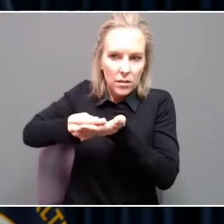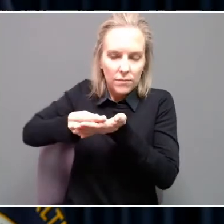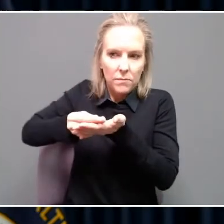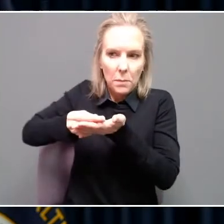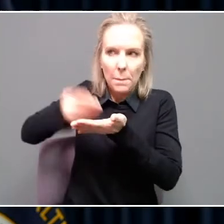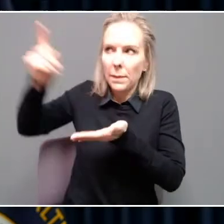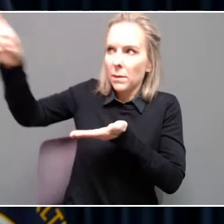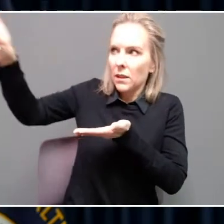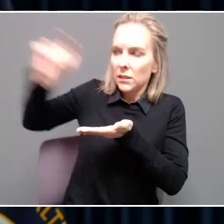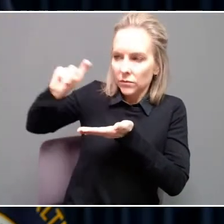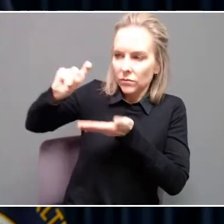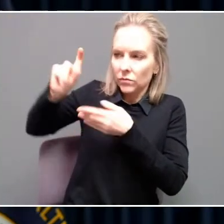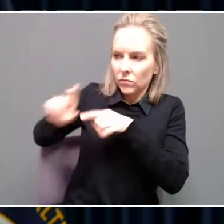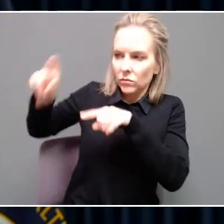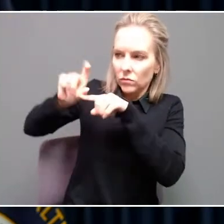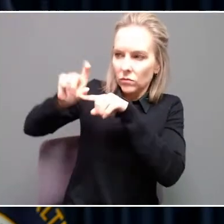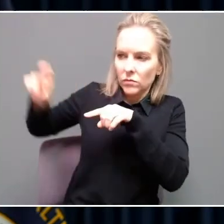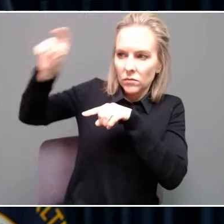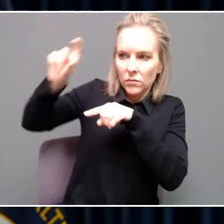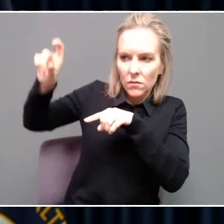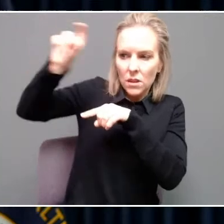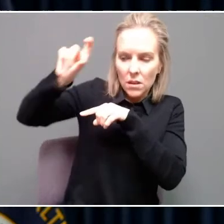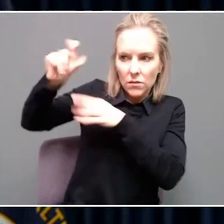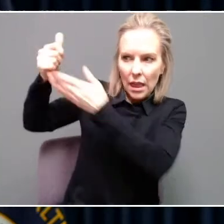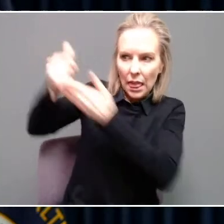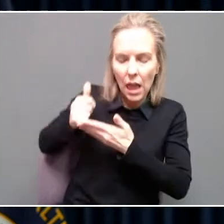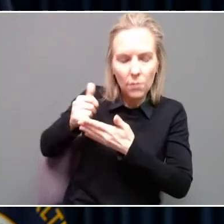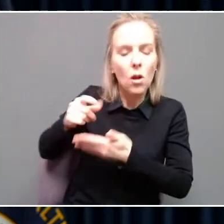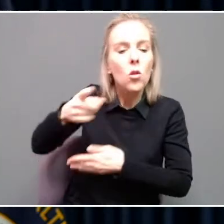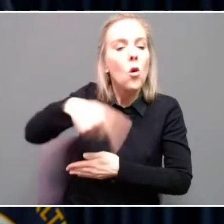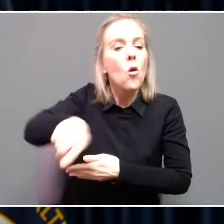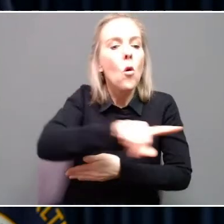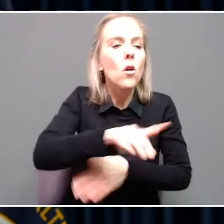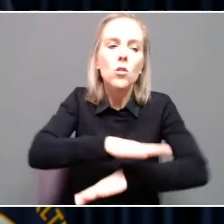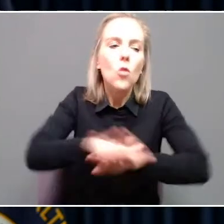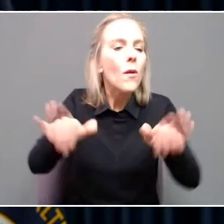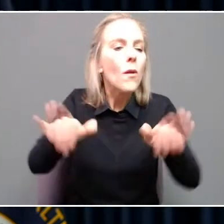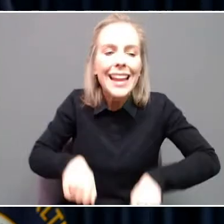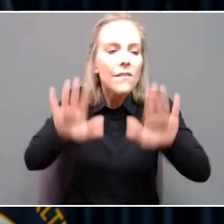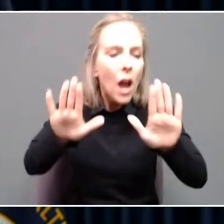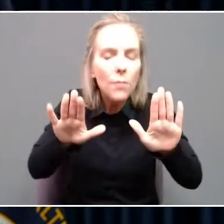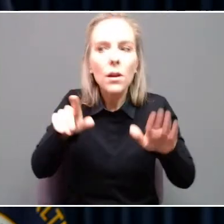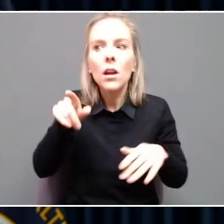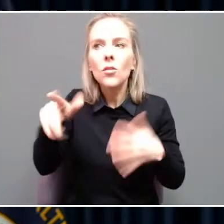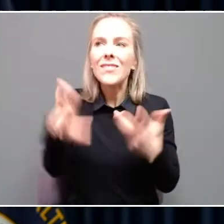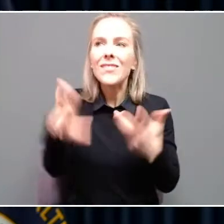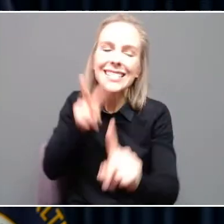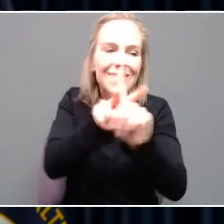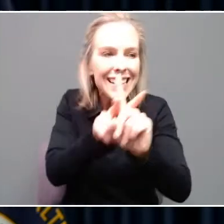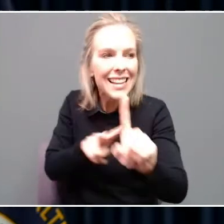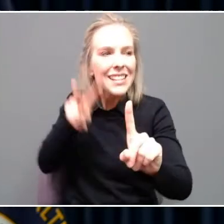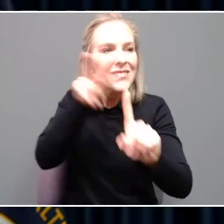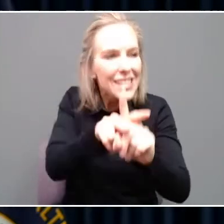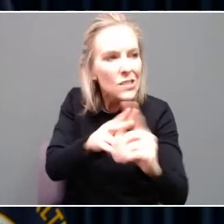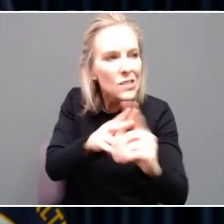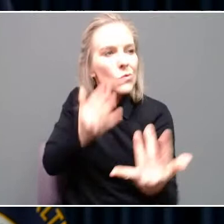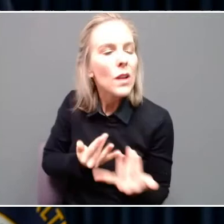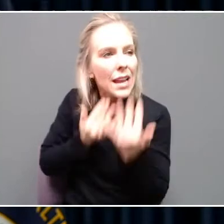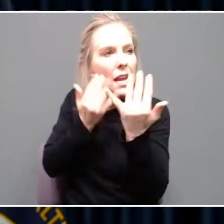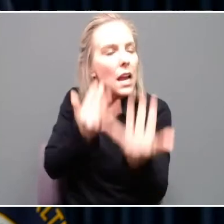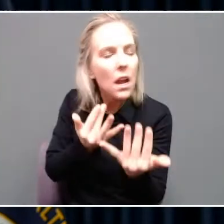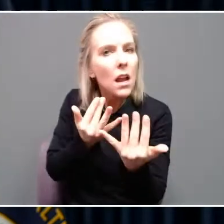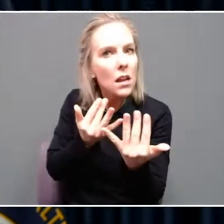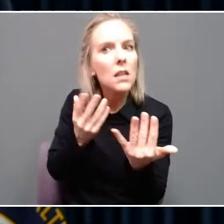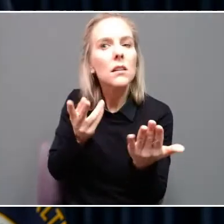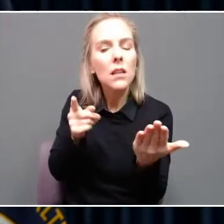please do not give up. People who have had claims in the queue for a long time are finally seeing